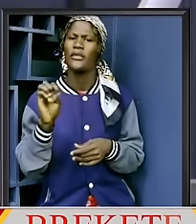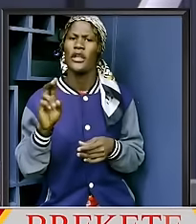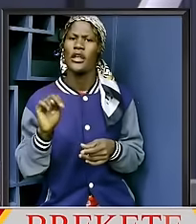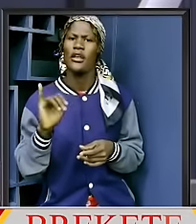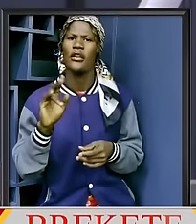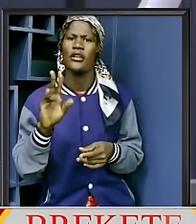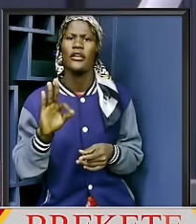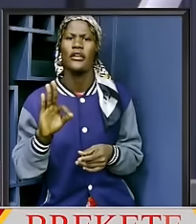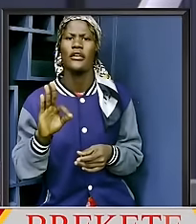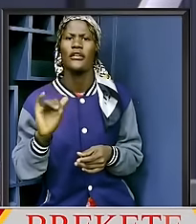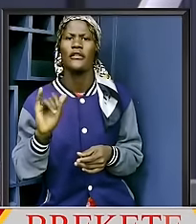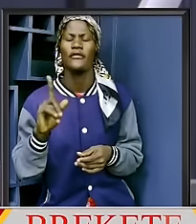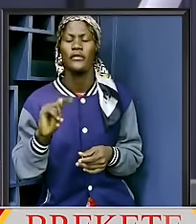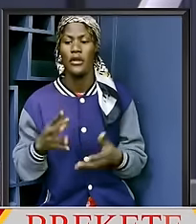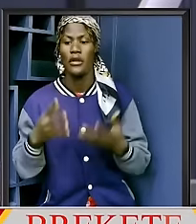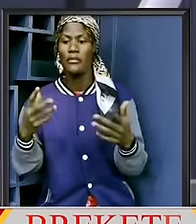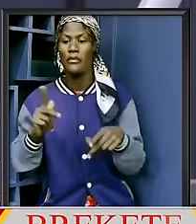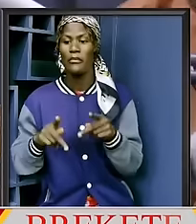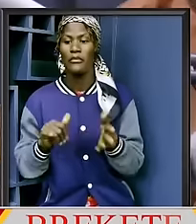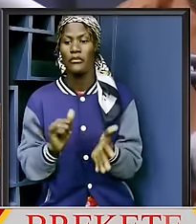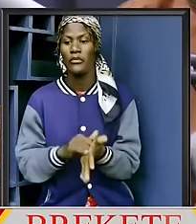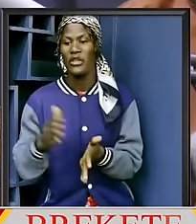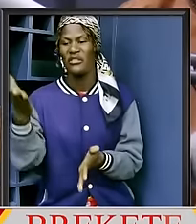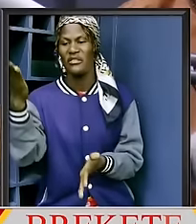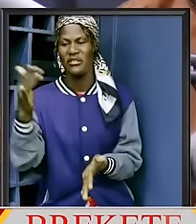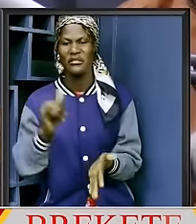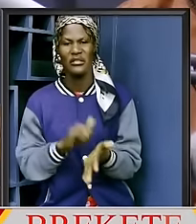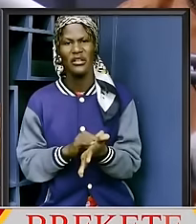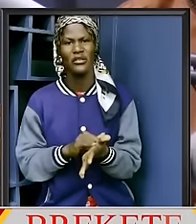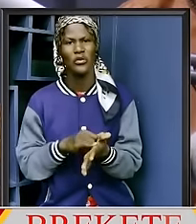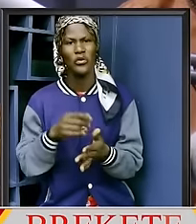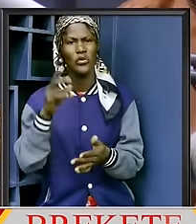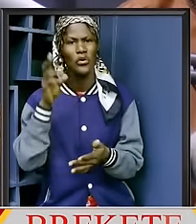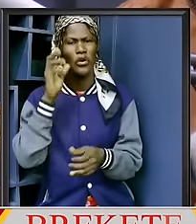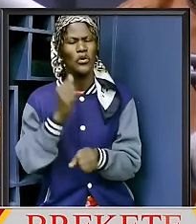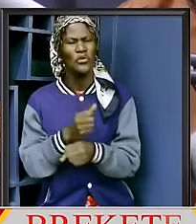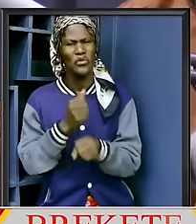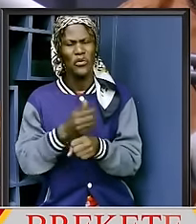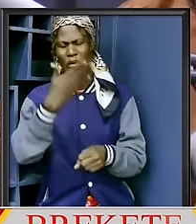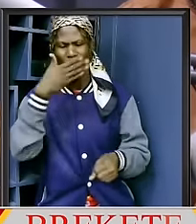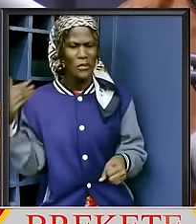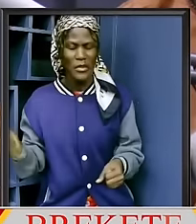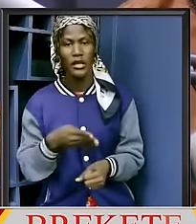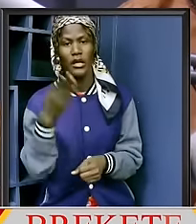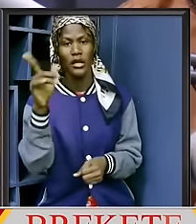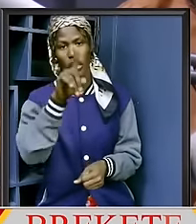Many people they wait for do and better pass you. Waiting you even know.